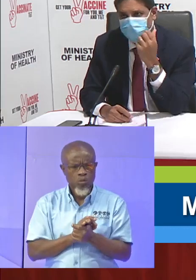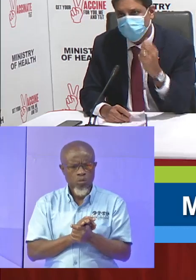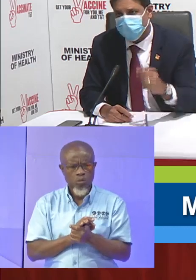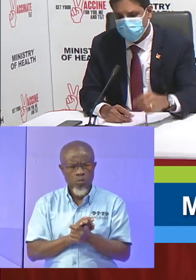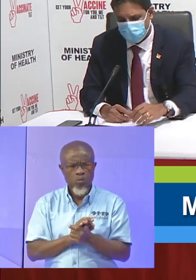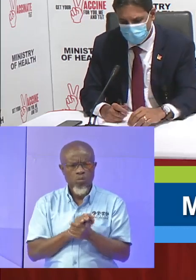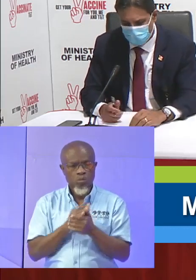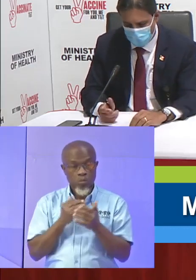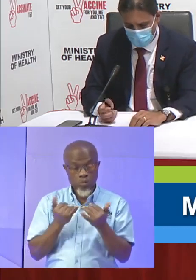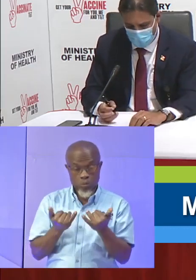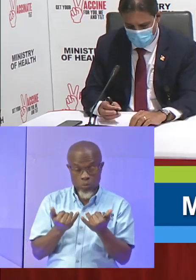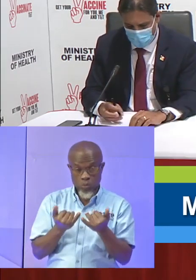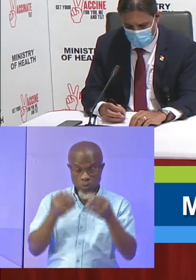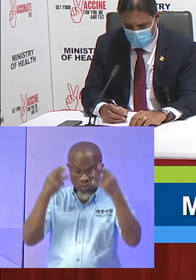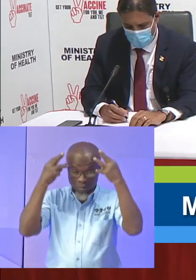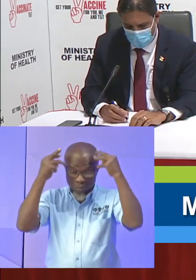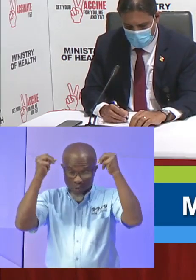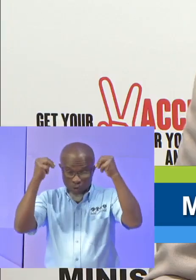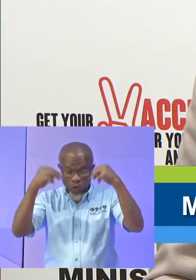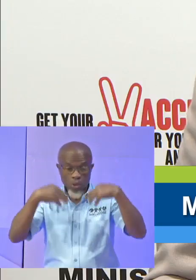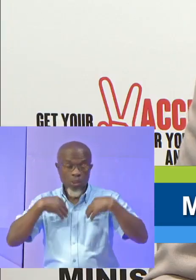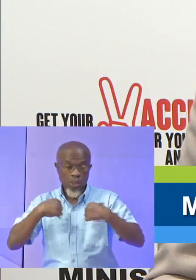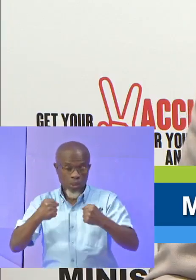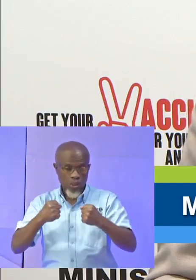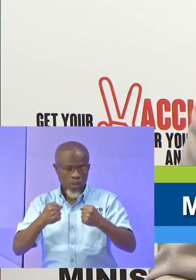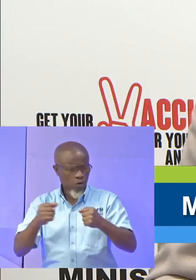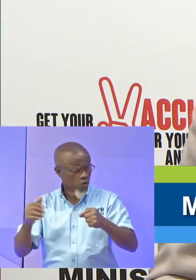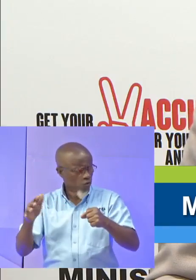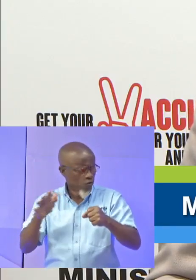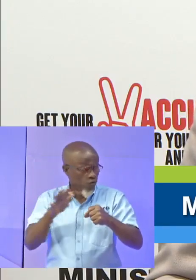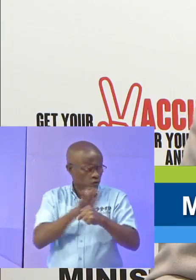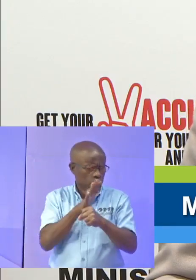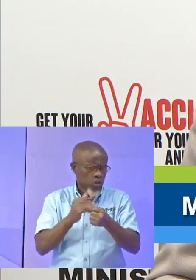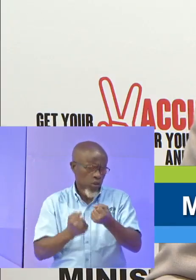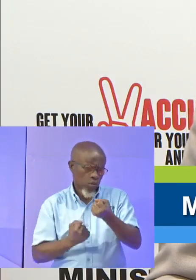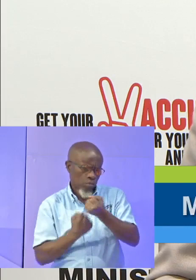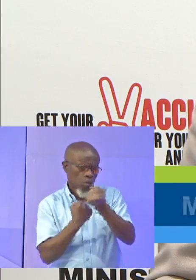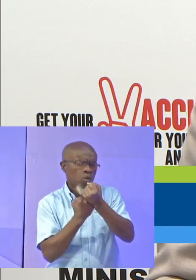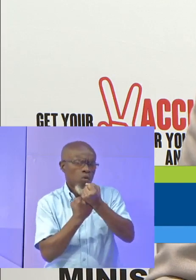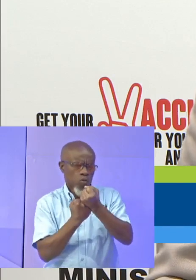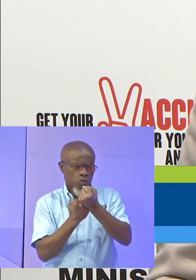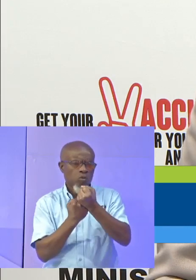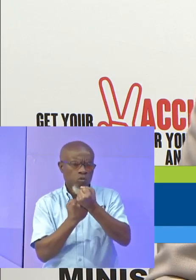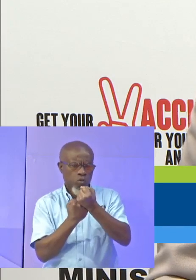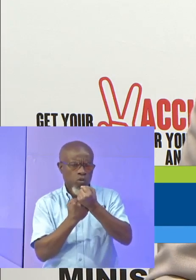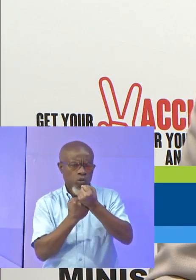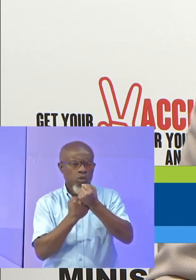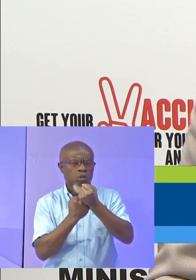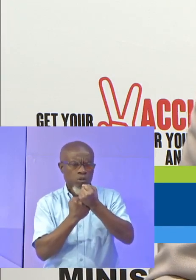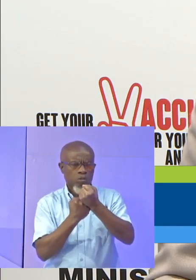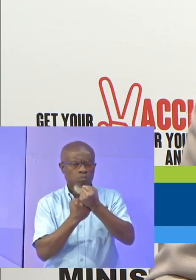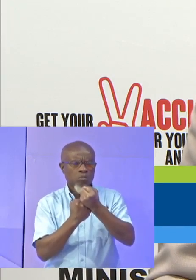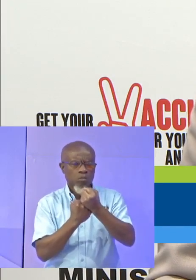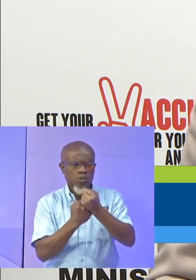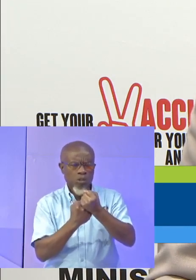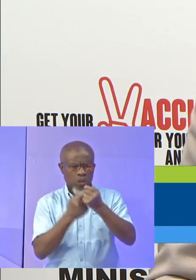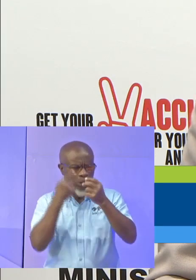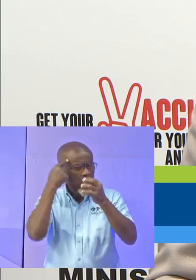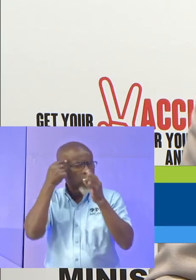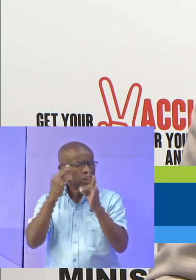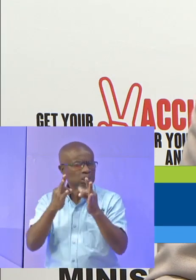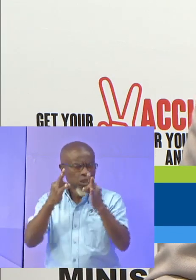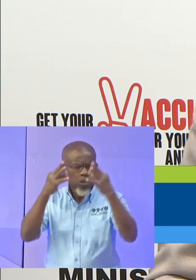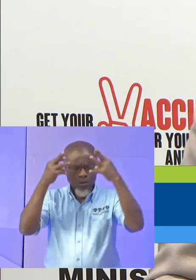Health fully supported the position of the Minister of Education and by extension the